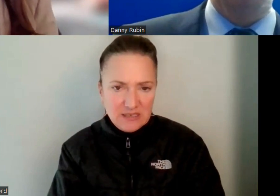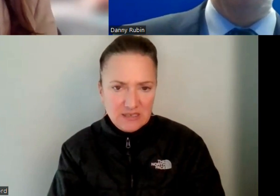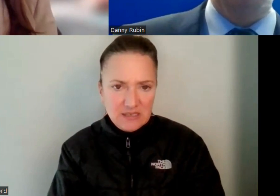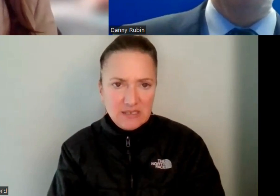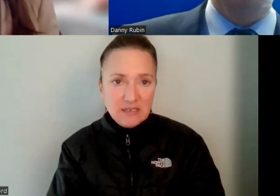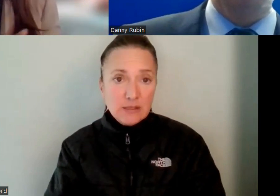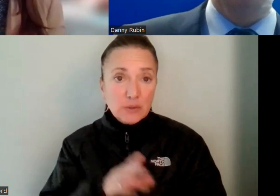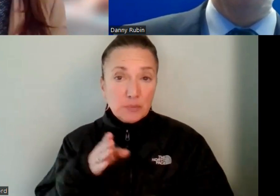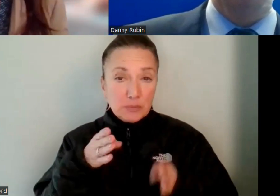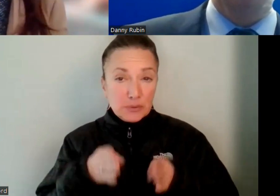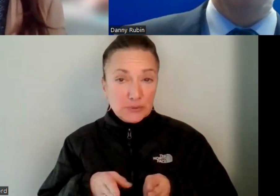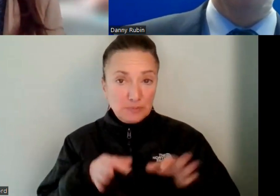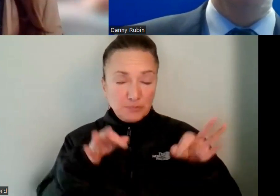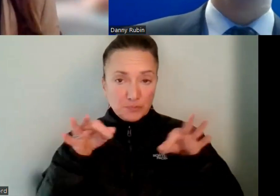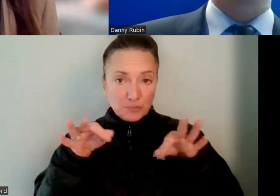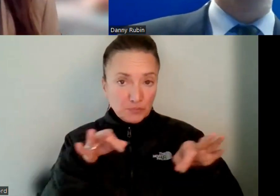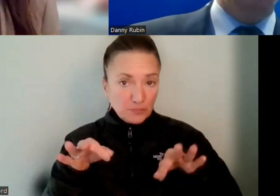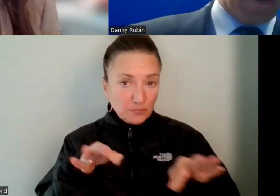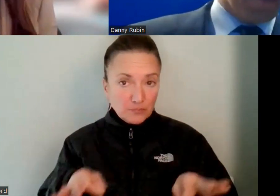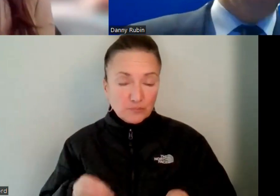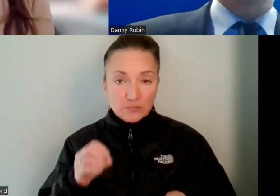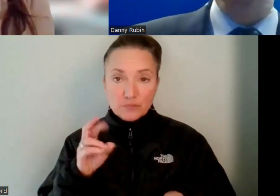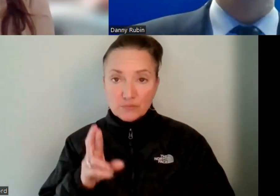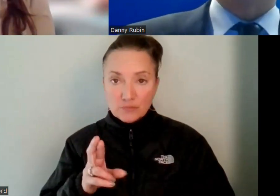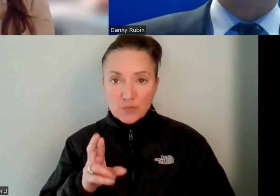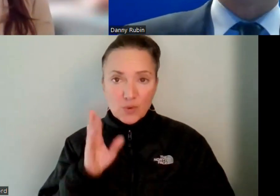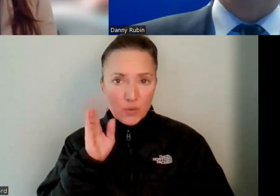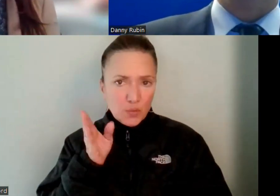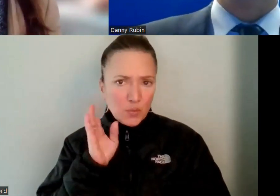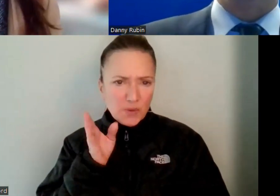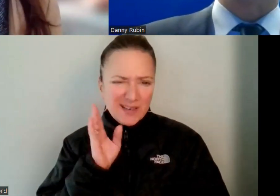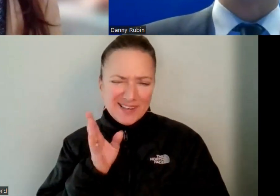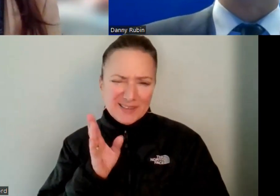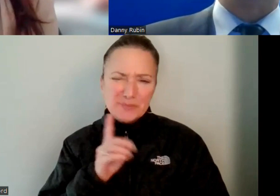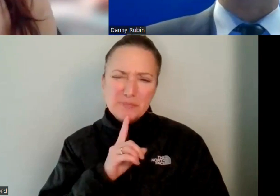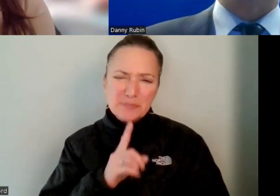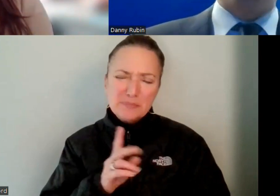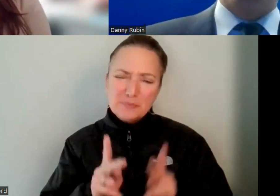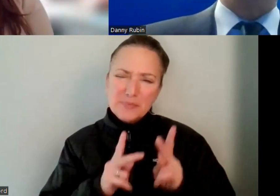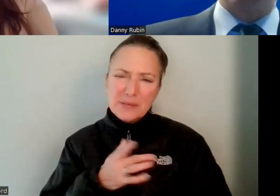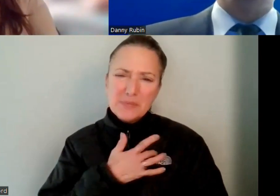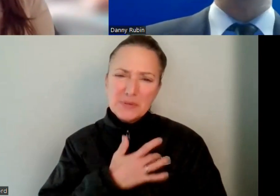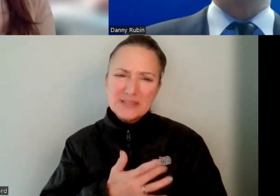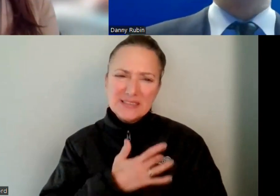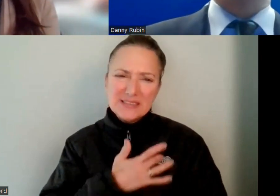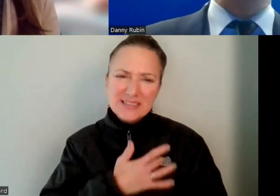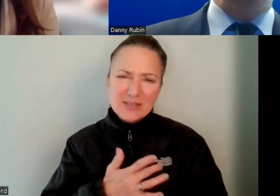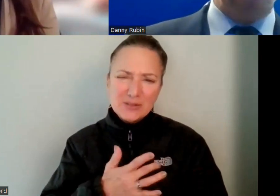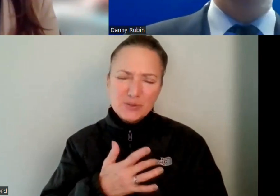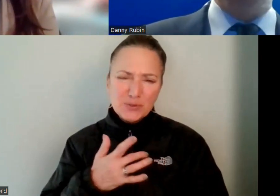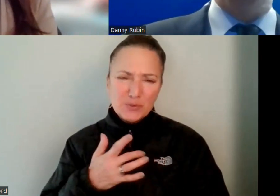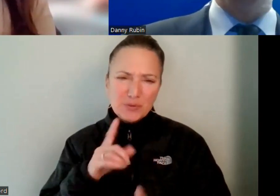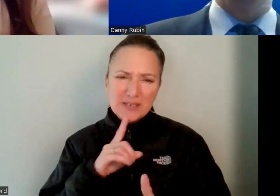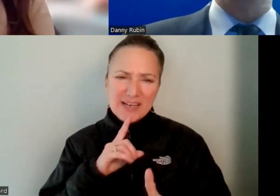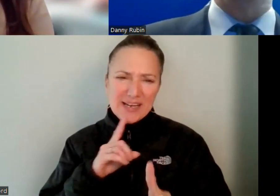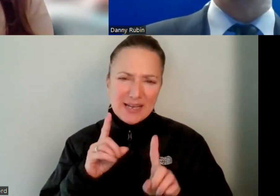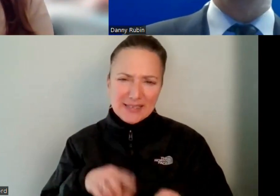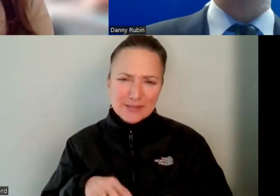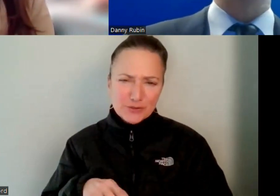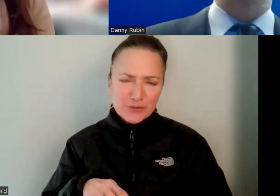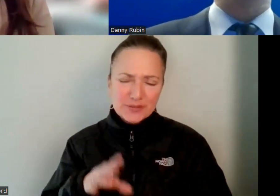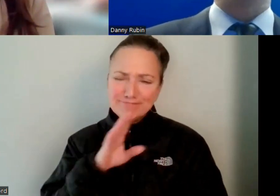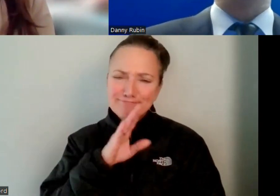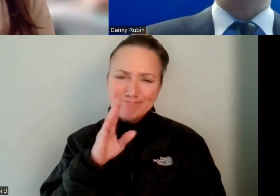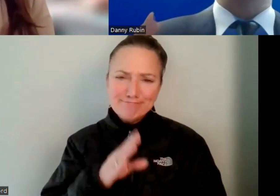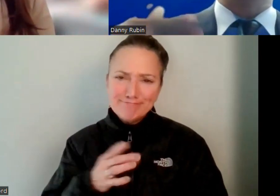is, or they're going to say, I'm not going to explain to you, which is rare. So Very rare yeah. for someone to So be like, don't ask me any questions. That almost yeah. never happens. It's